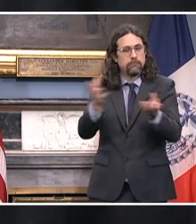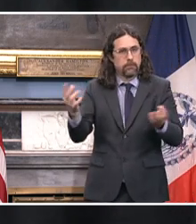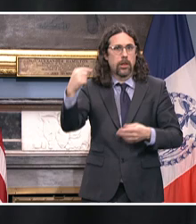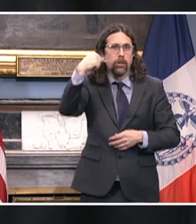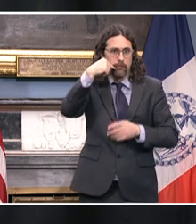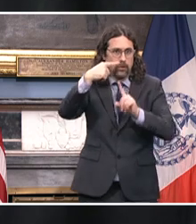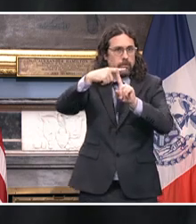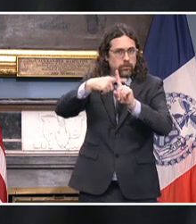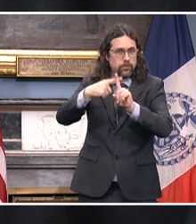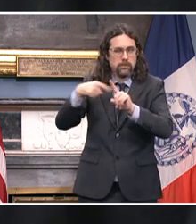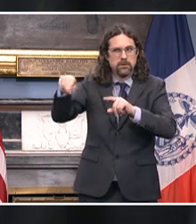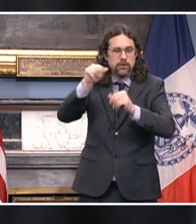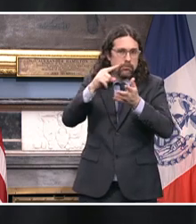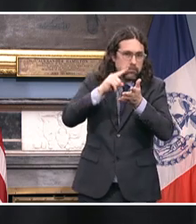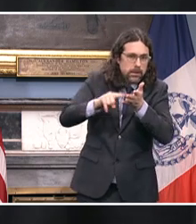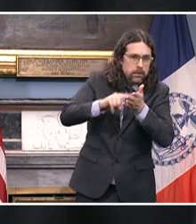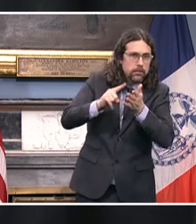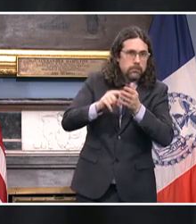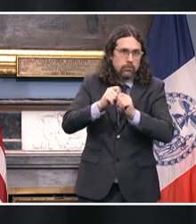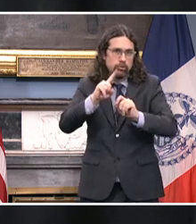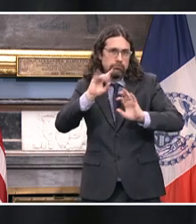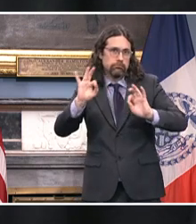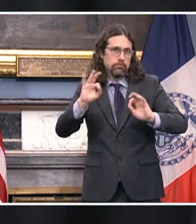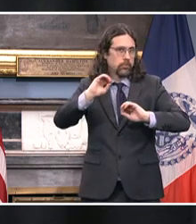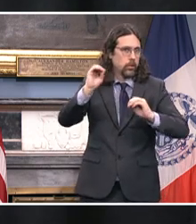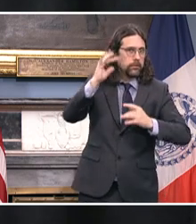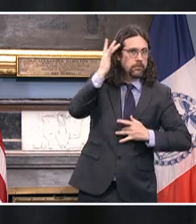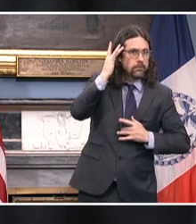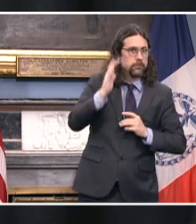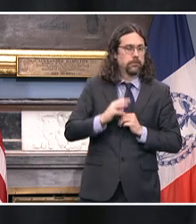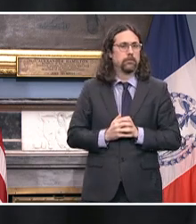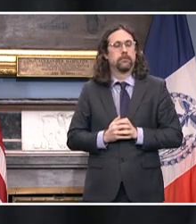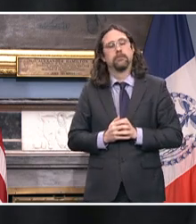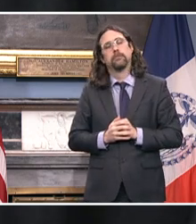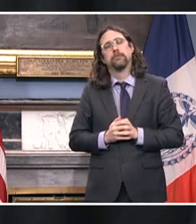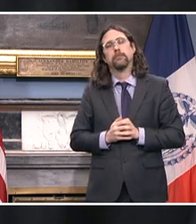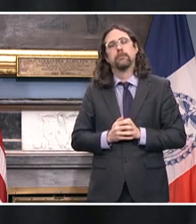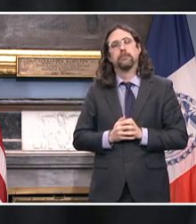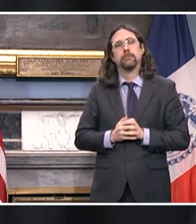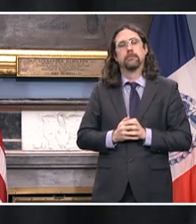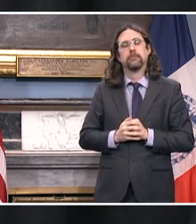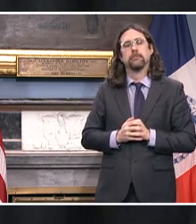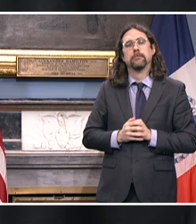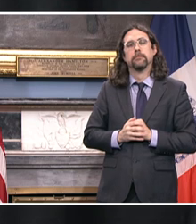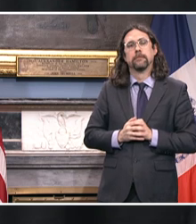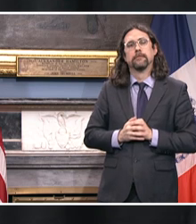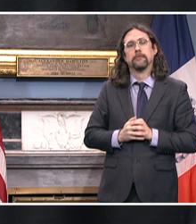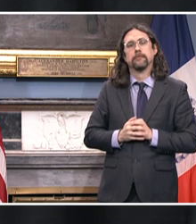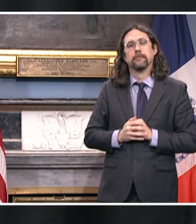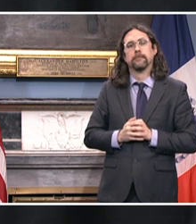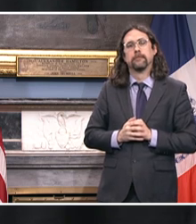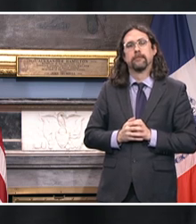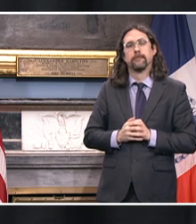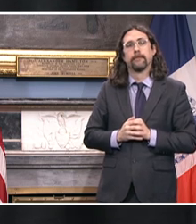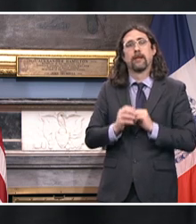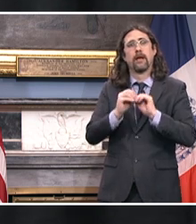Obviously, for first responders as well, a central goal to make sure they get whatever support they